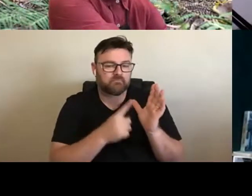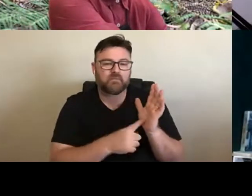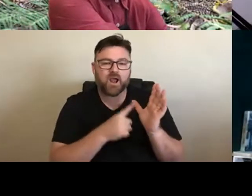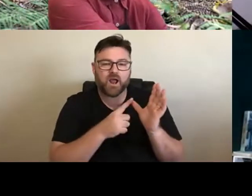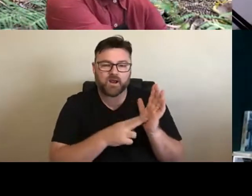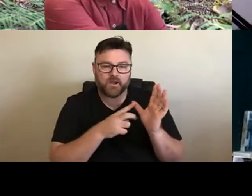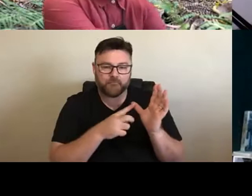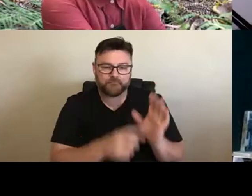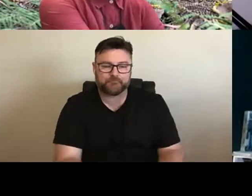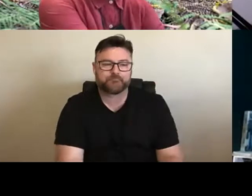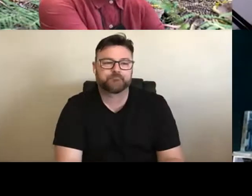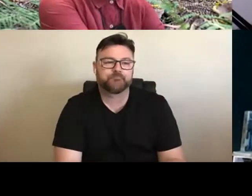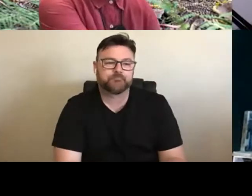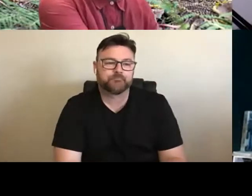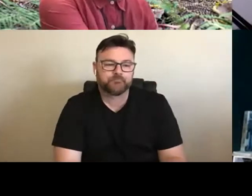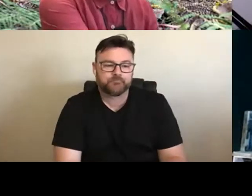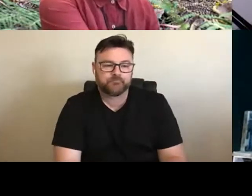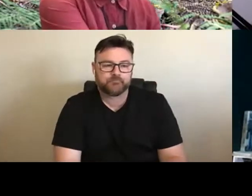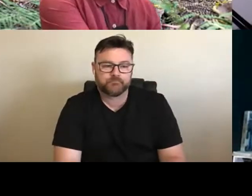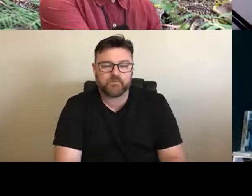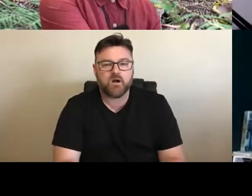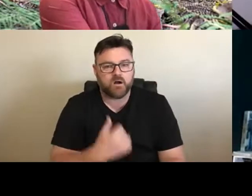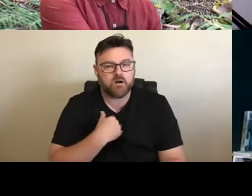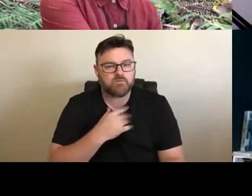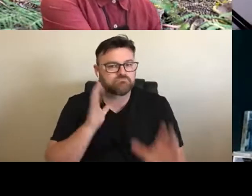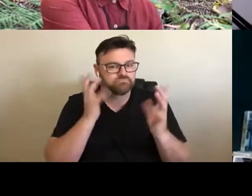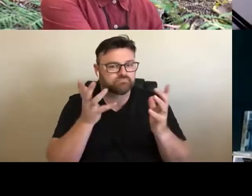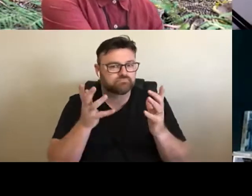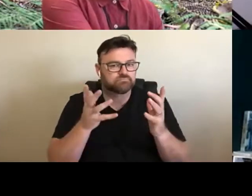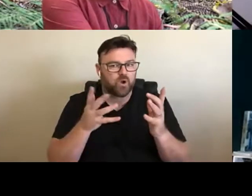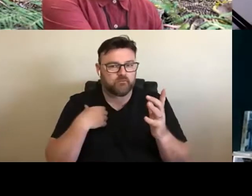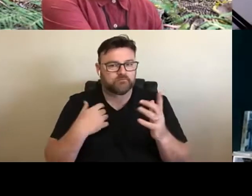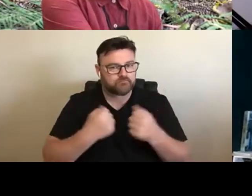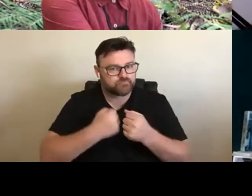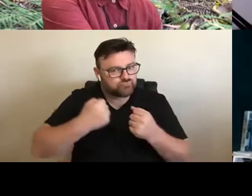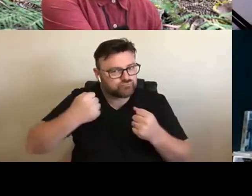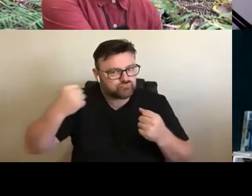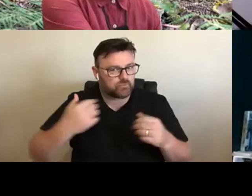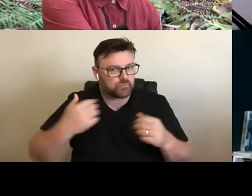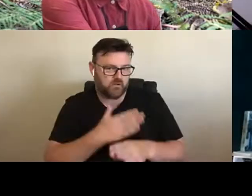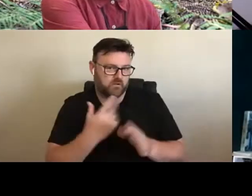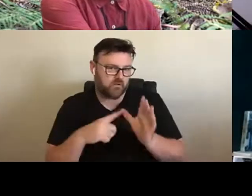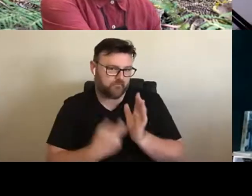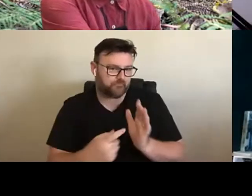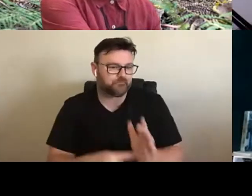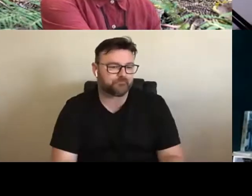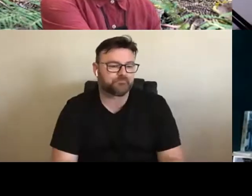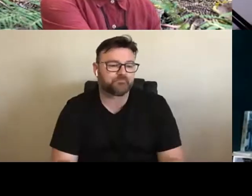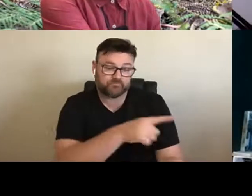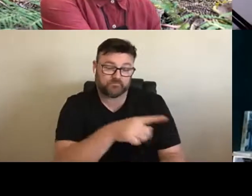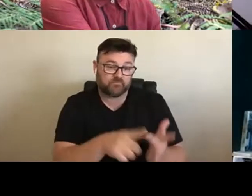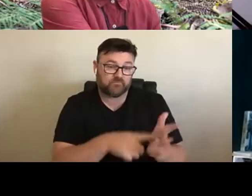of extended long practices. Jacqueline. Yeah, I completely agree